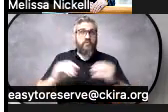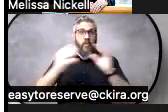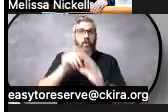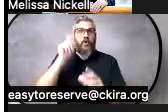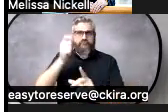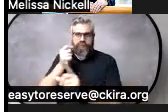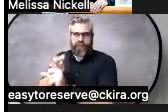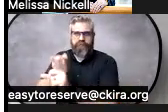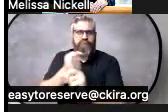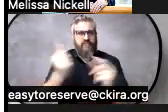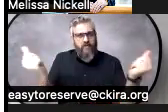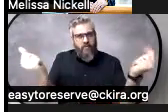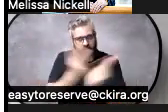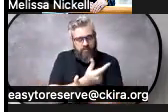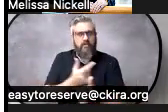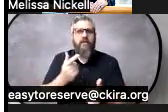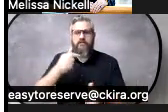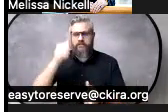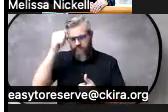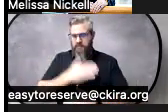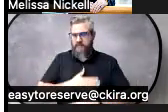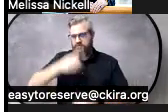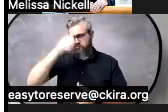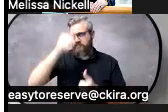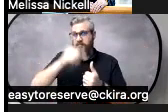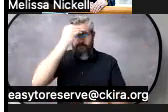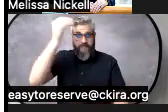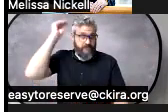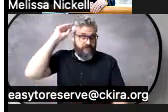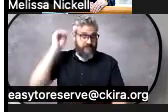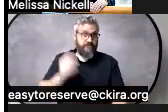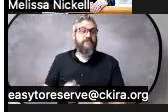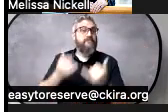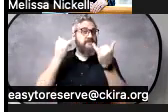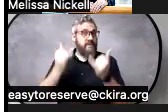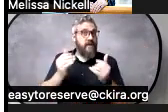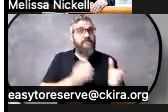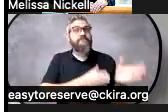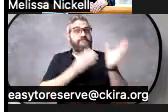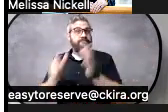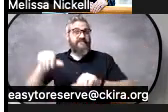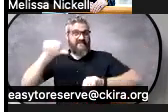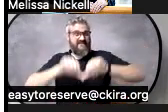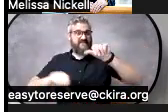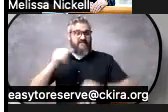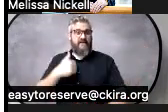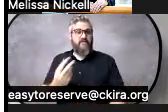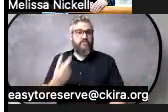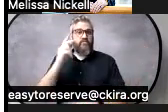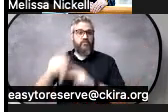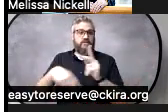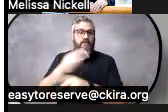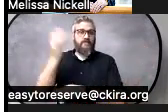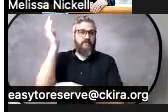entire audience. So please keep that in mind. Now, in science, there are two types of